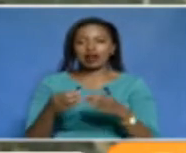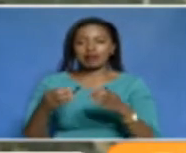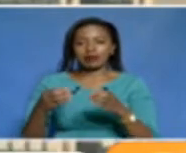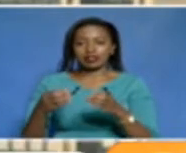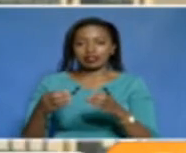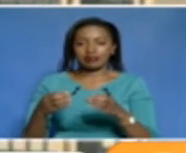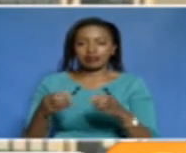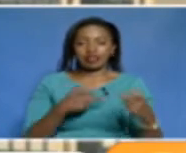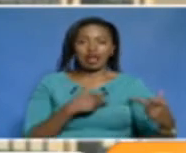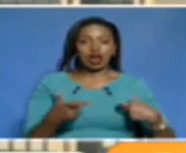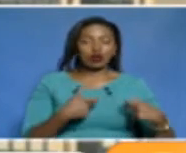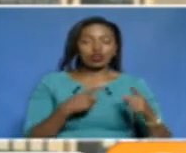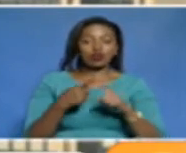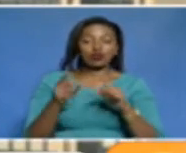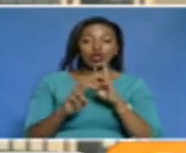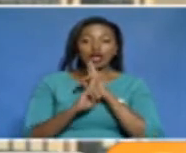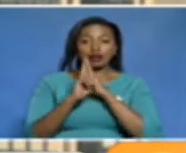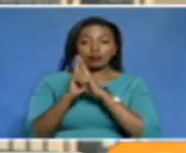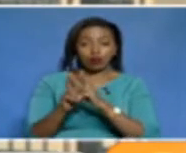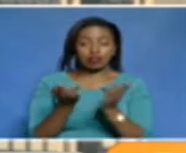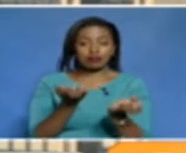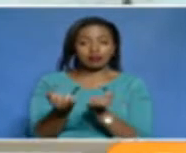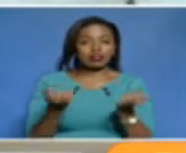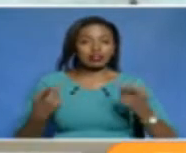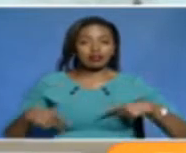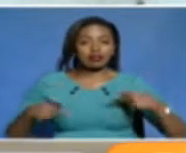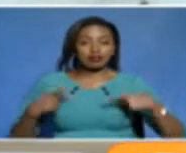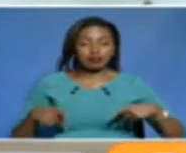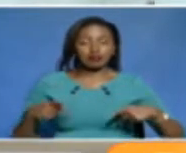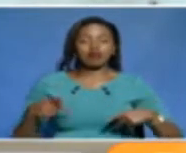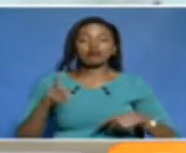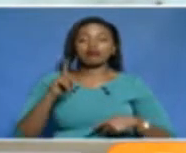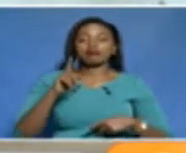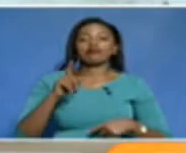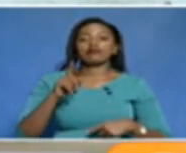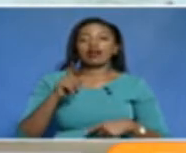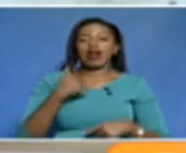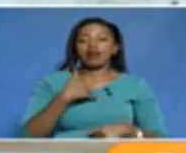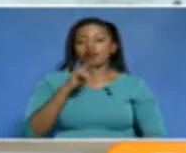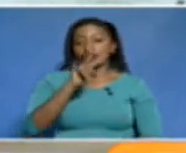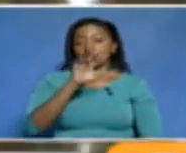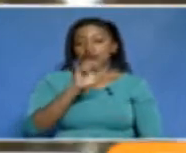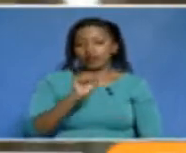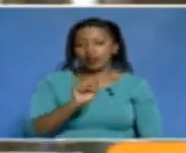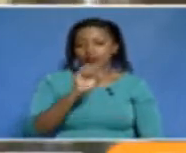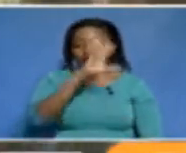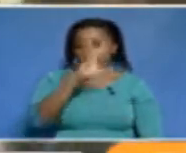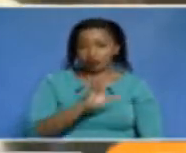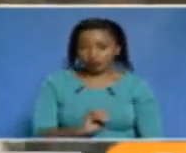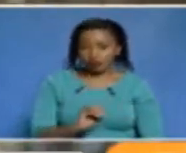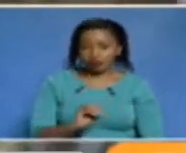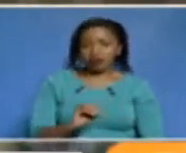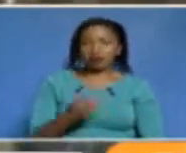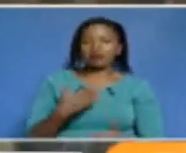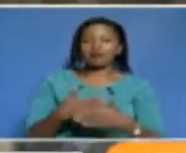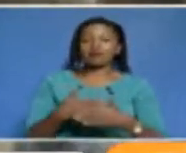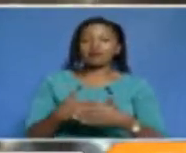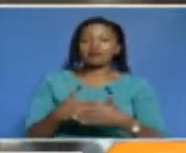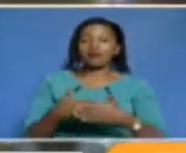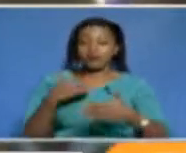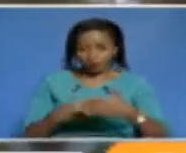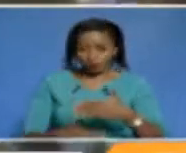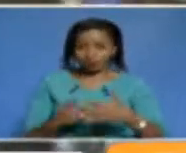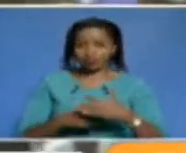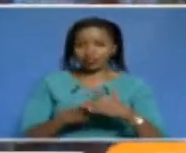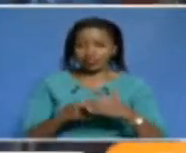According to the report, investors are subjected to 25 tax payments before getting the green light to operate. The taxes